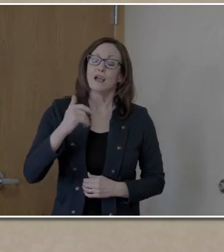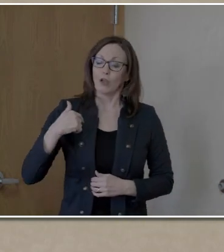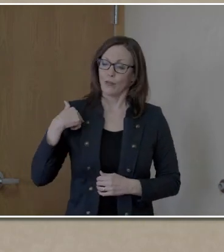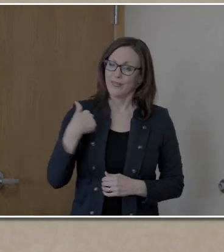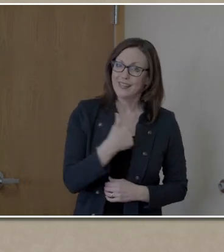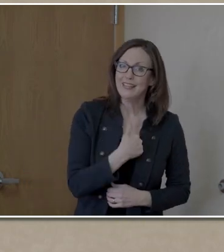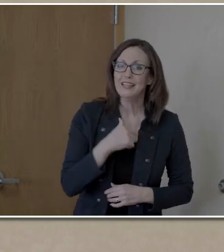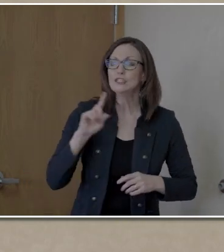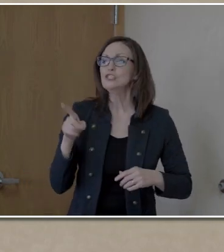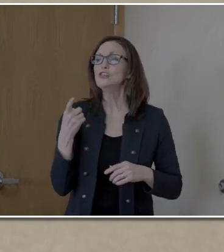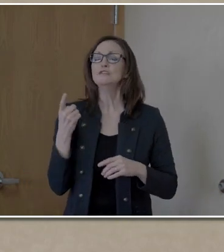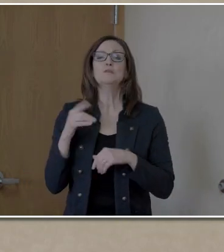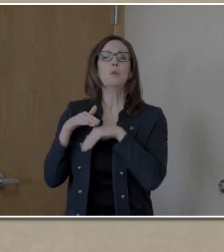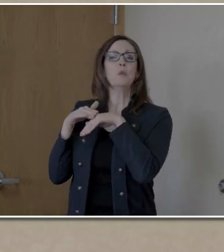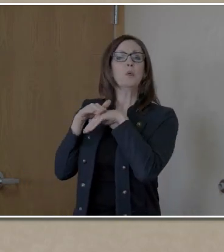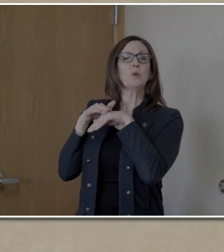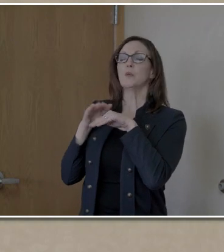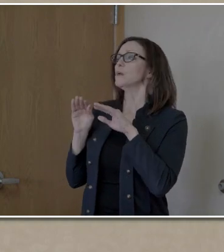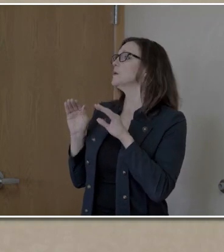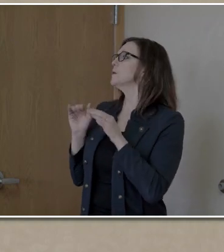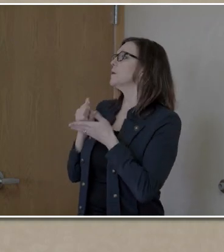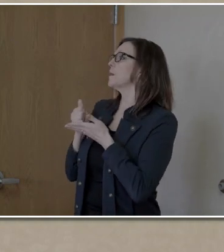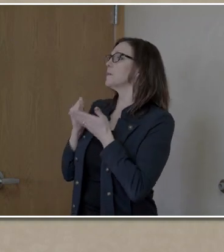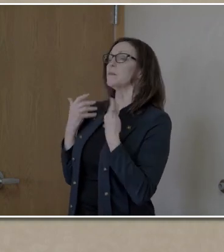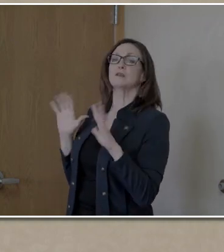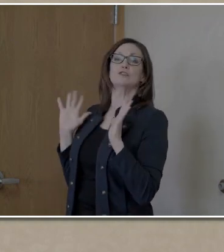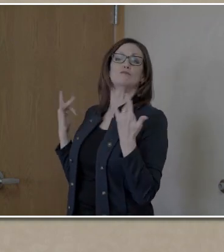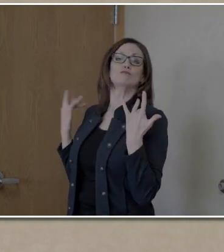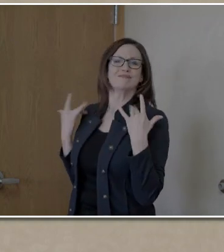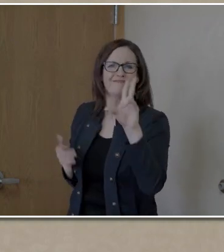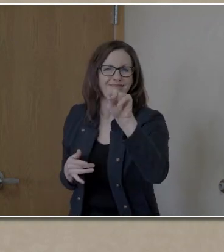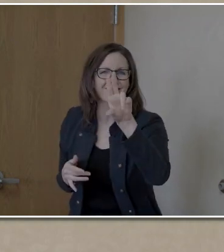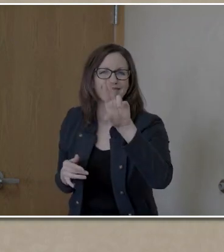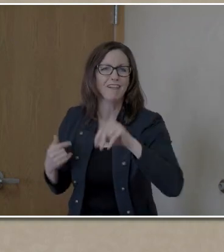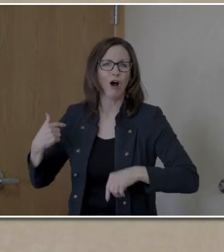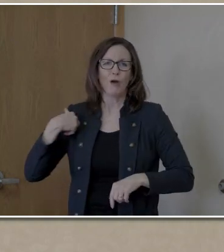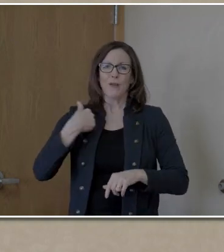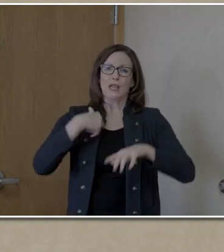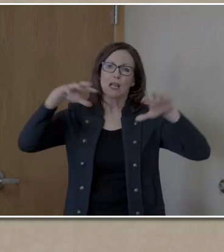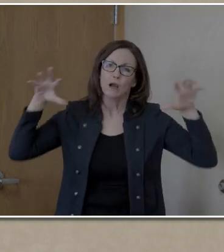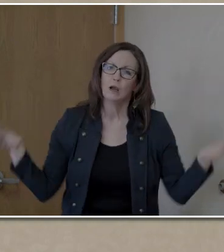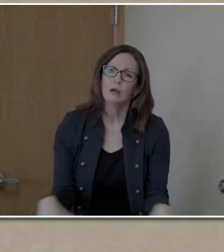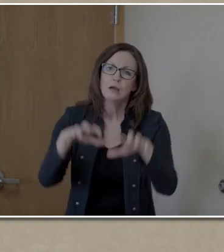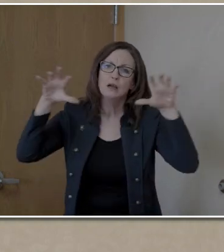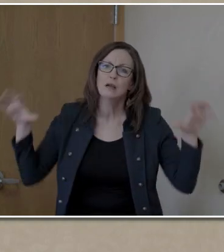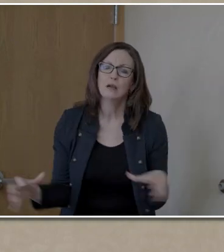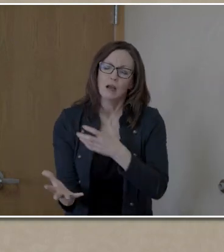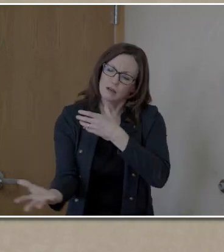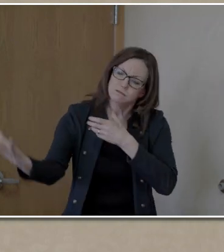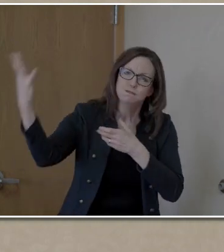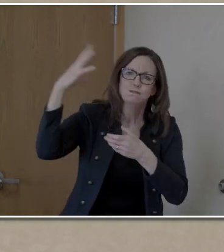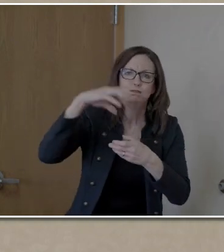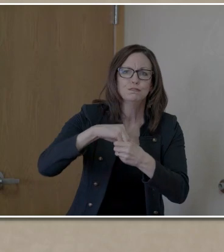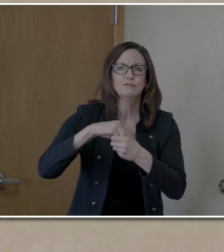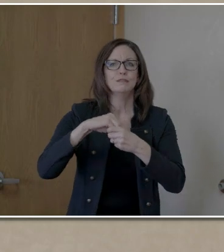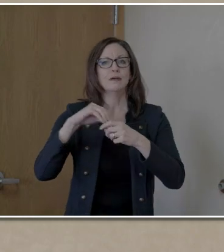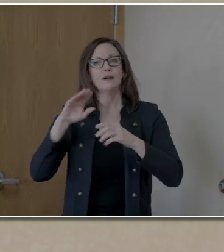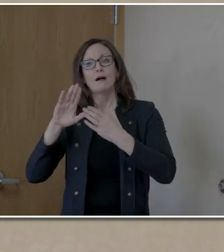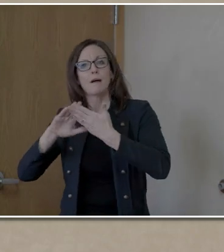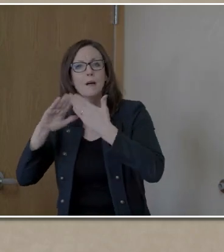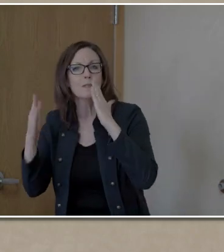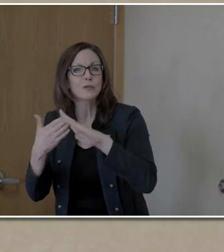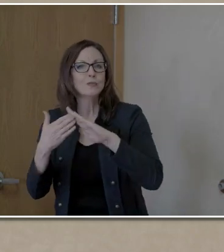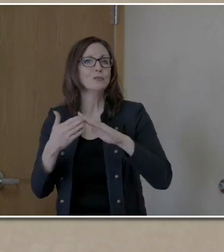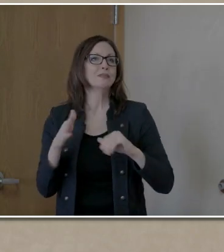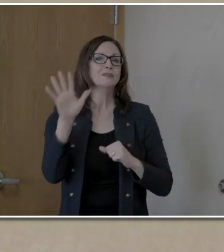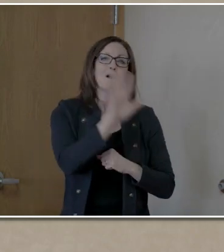who work and live in the same communities as their fellow Wisconsinites, and they are stepping up when their state needs them. Serving in this capacity